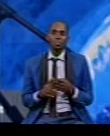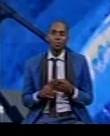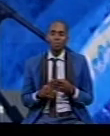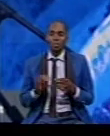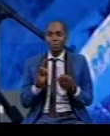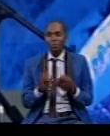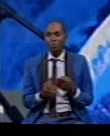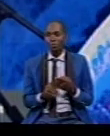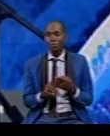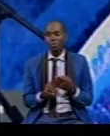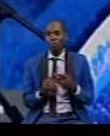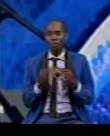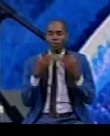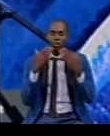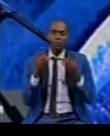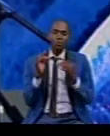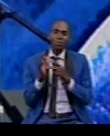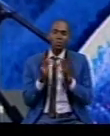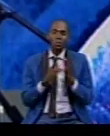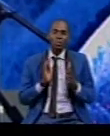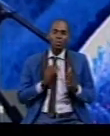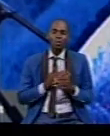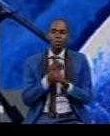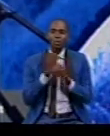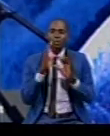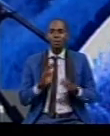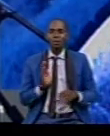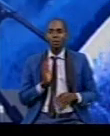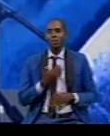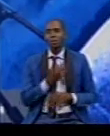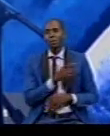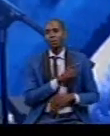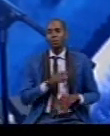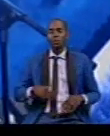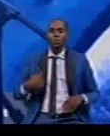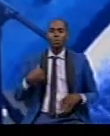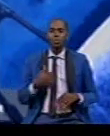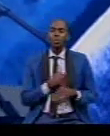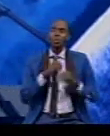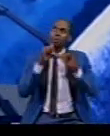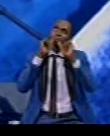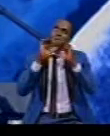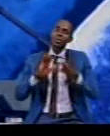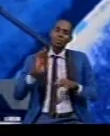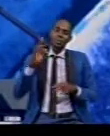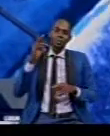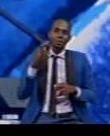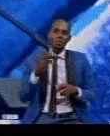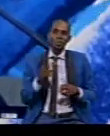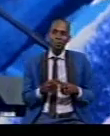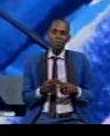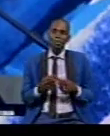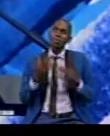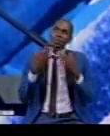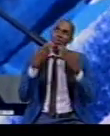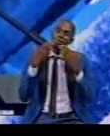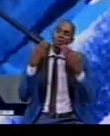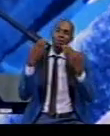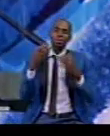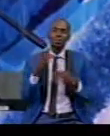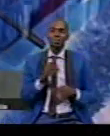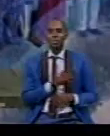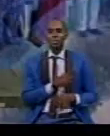the Redeemer that comes. And he comes so that you will be restored.